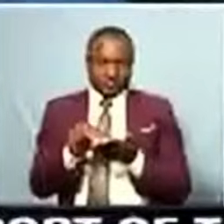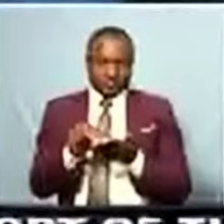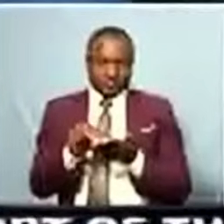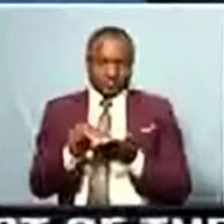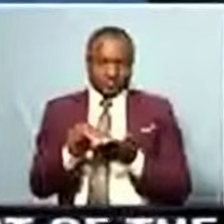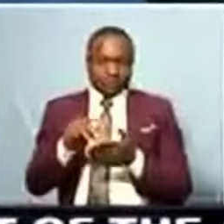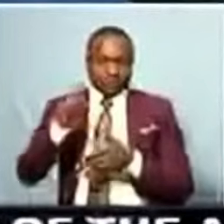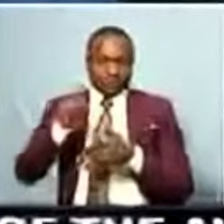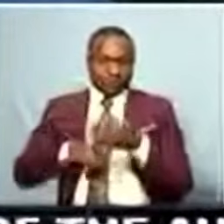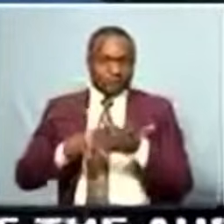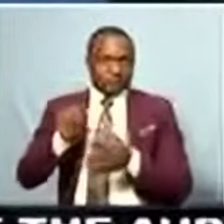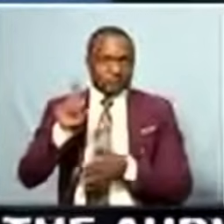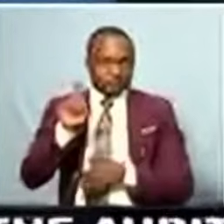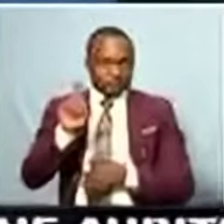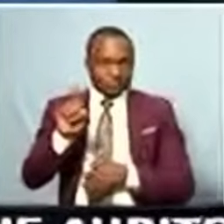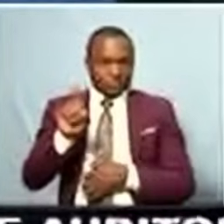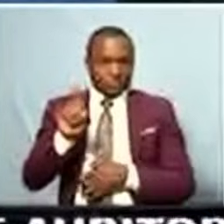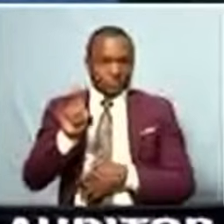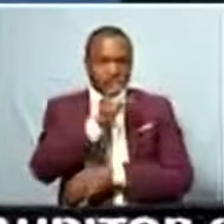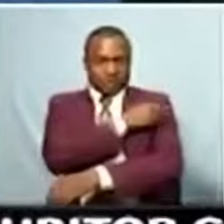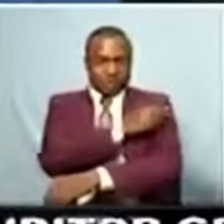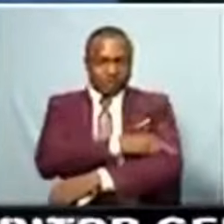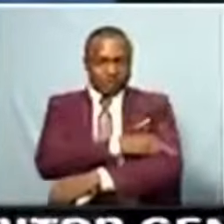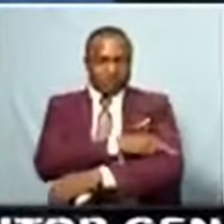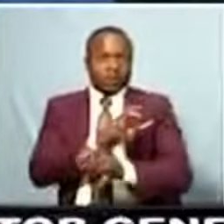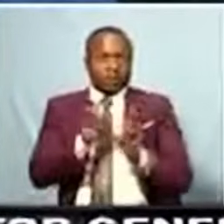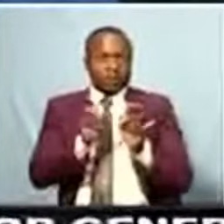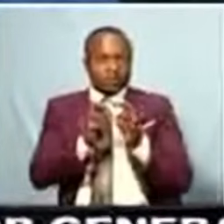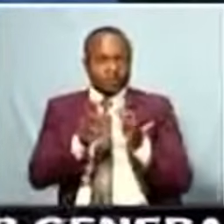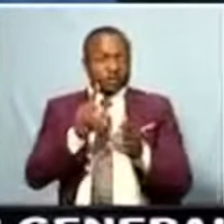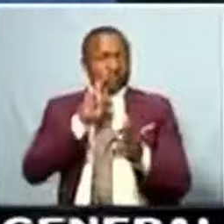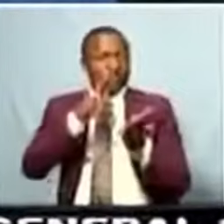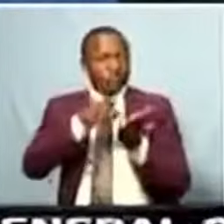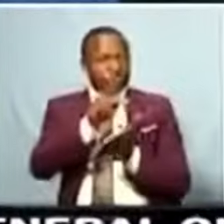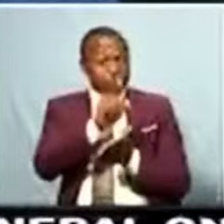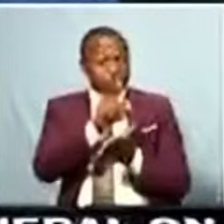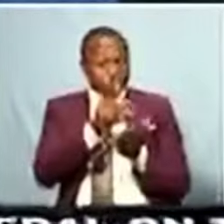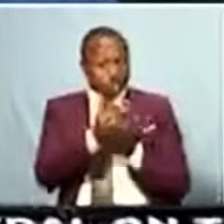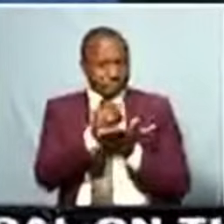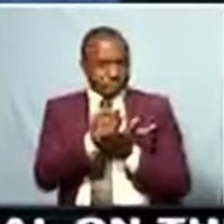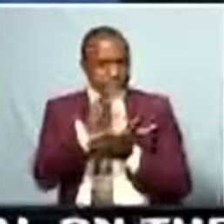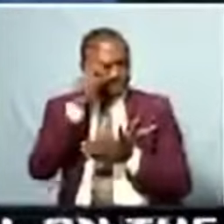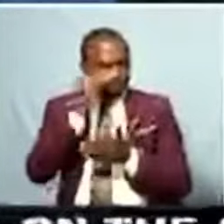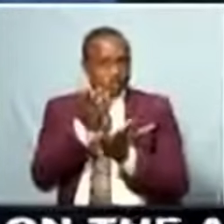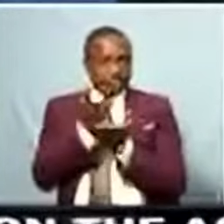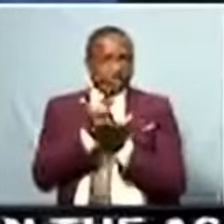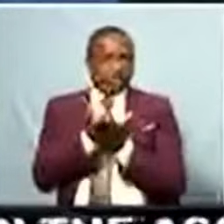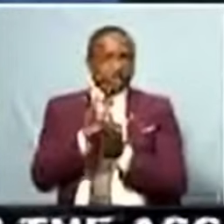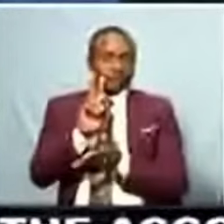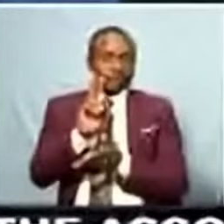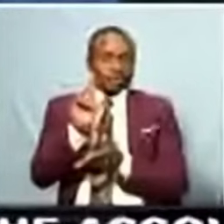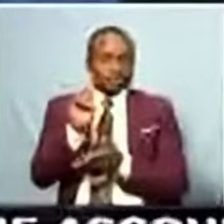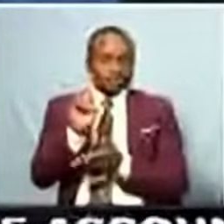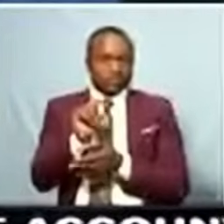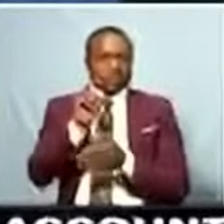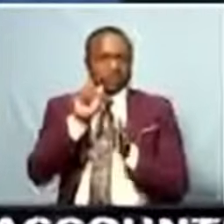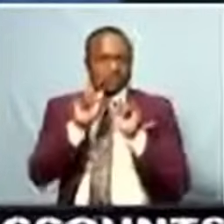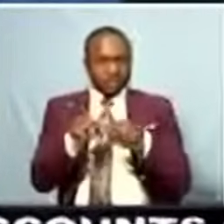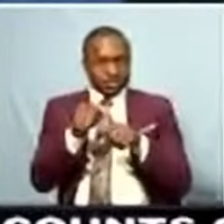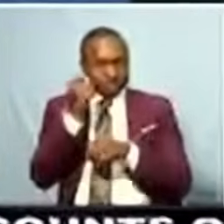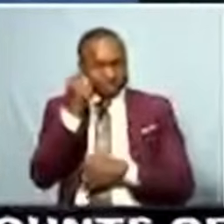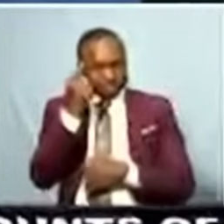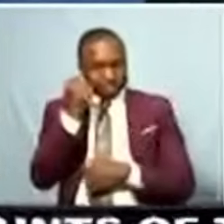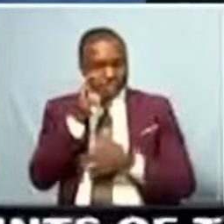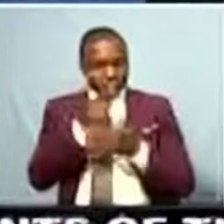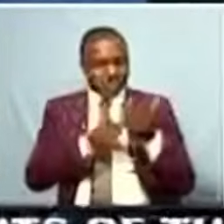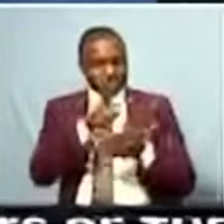is the cost of 1 mini hospital, the contractor owes you money. Why is he claiming VAT? So can we understand